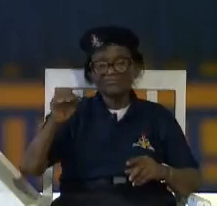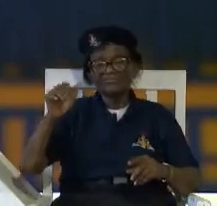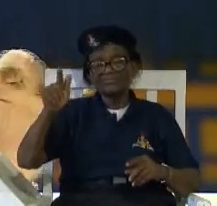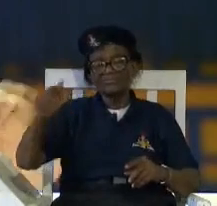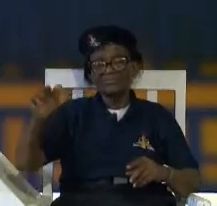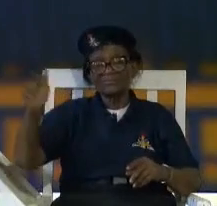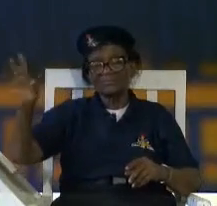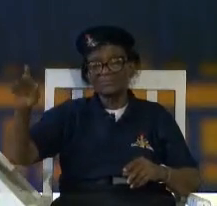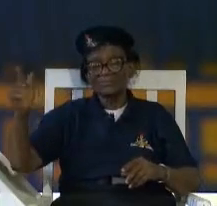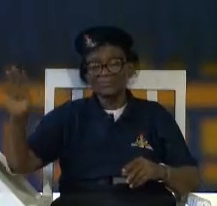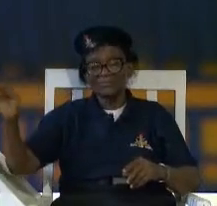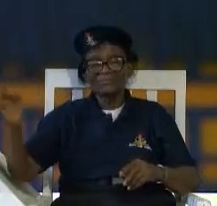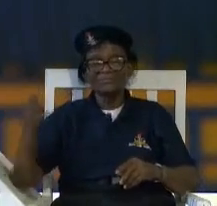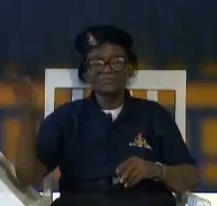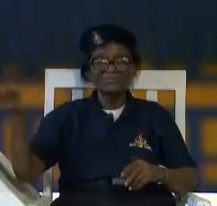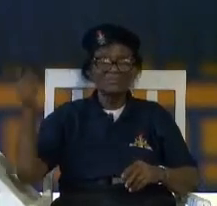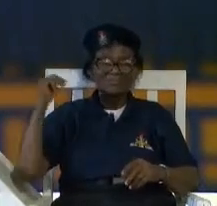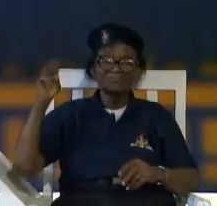single demon left